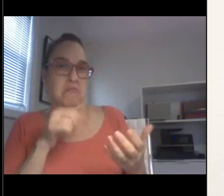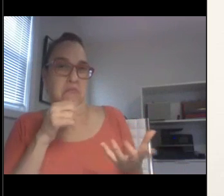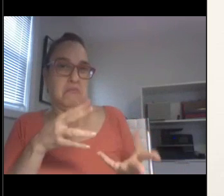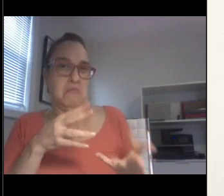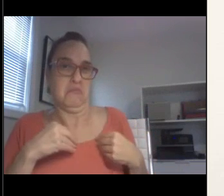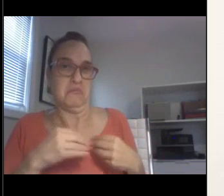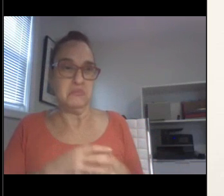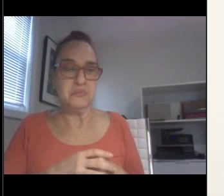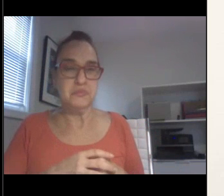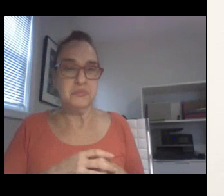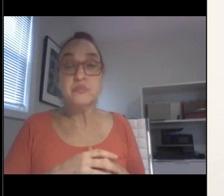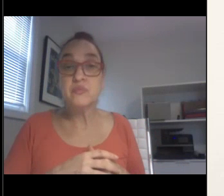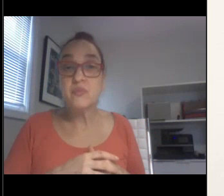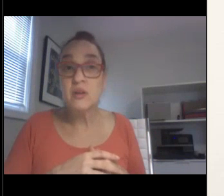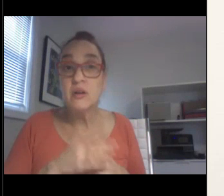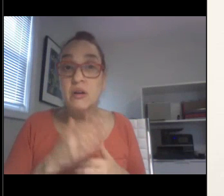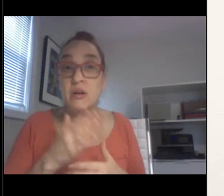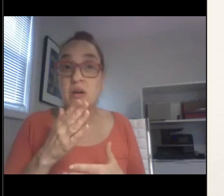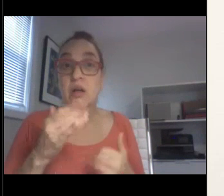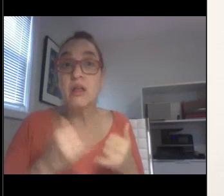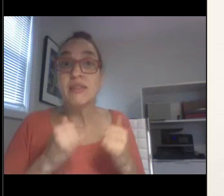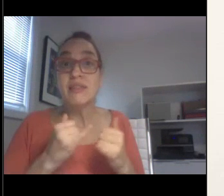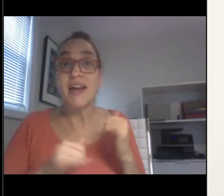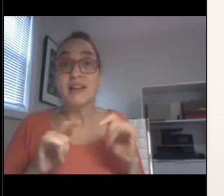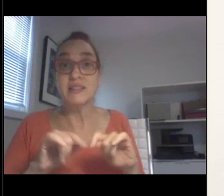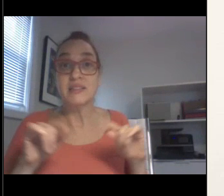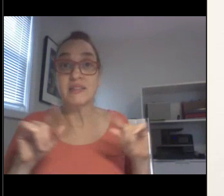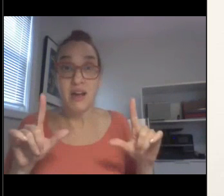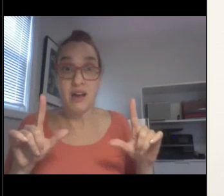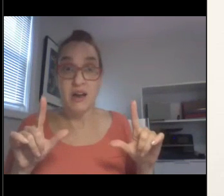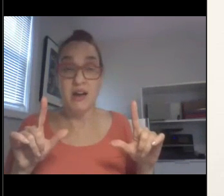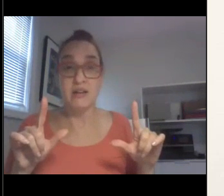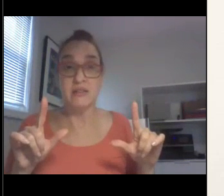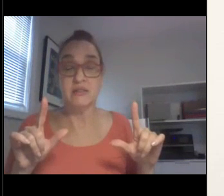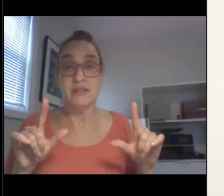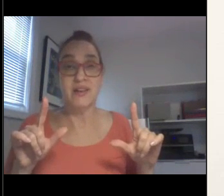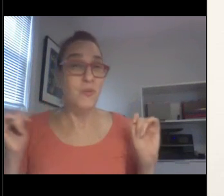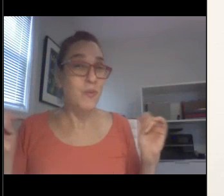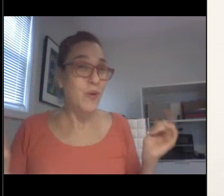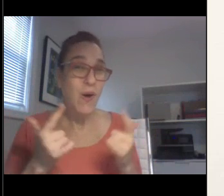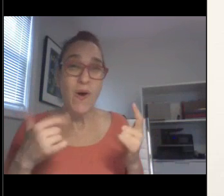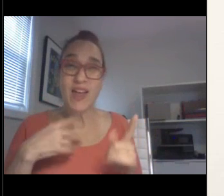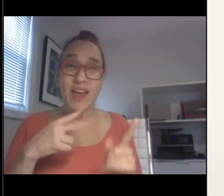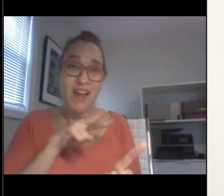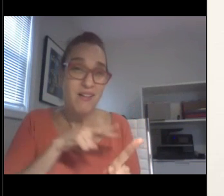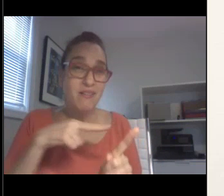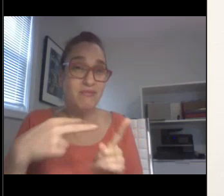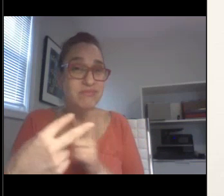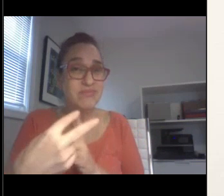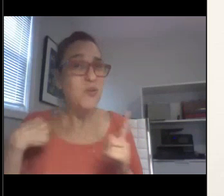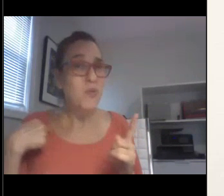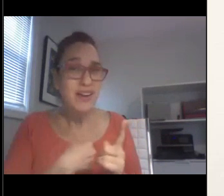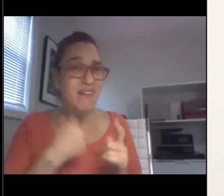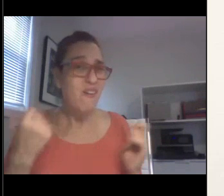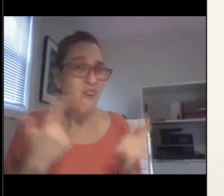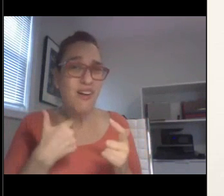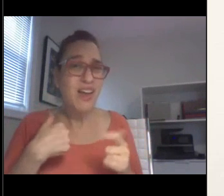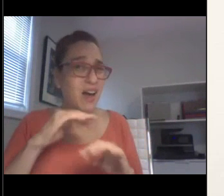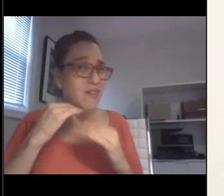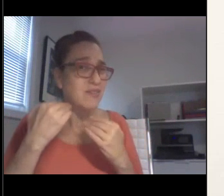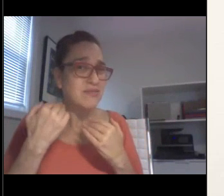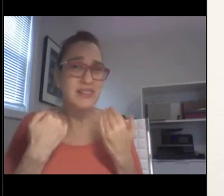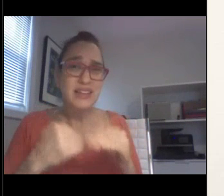As a part of encouragement, last slide, everyone has a positionality. We all have lived experiences. We all have identities. Those